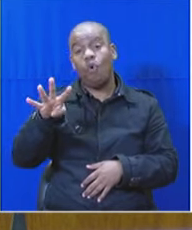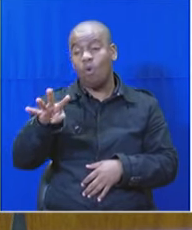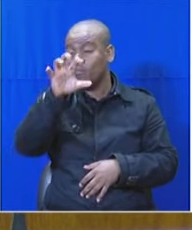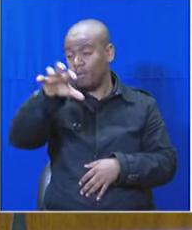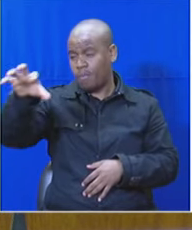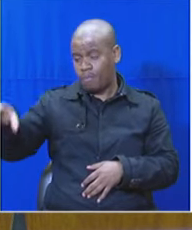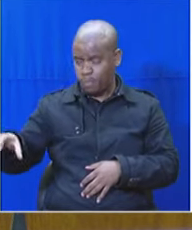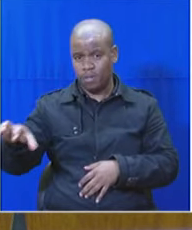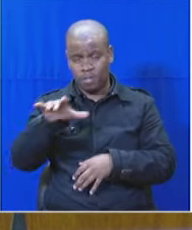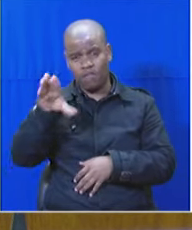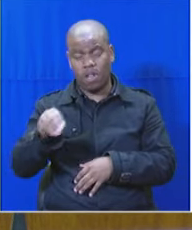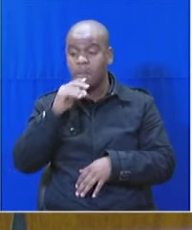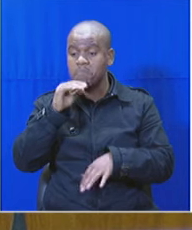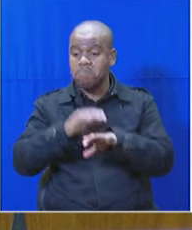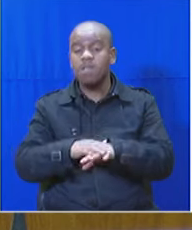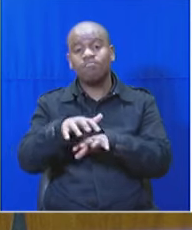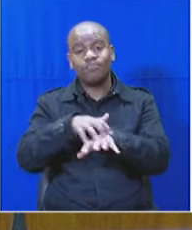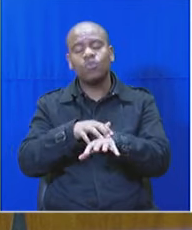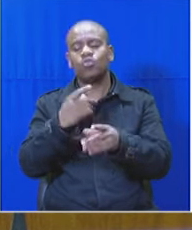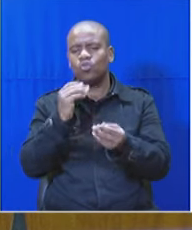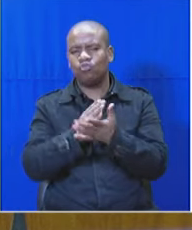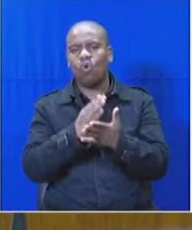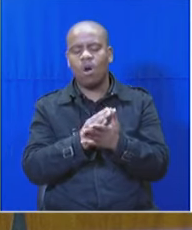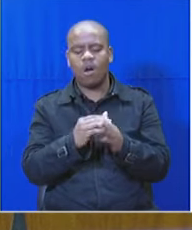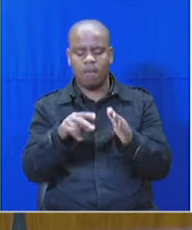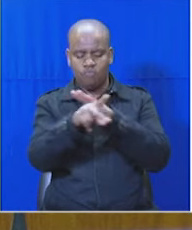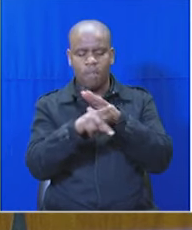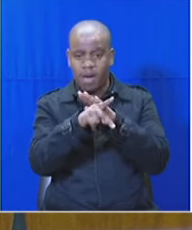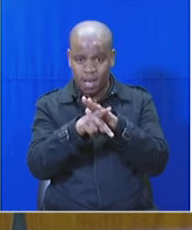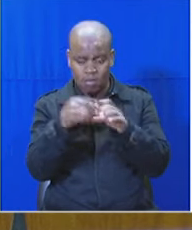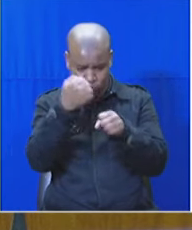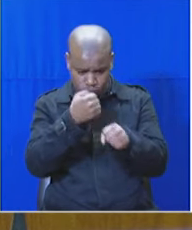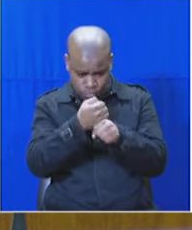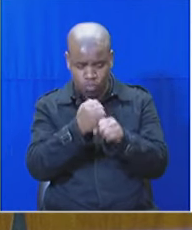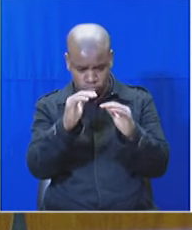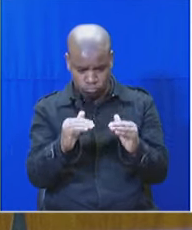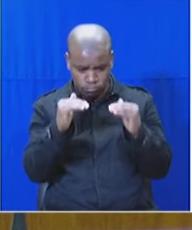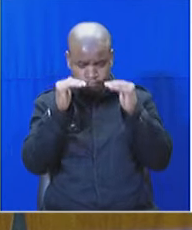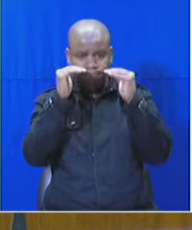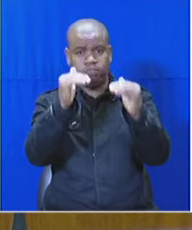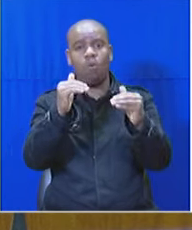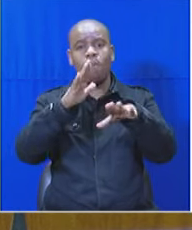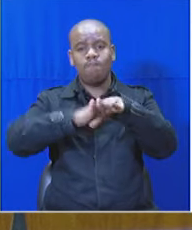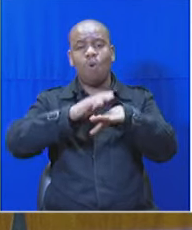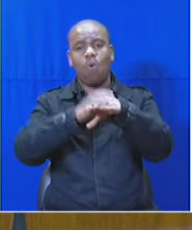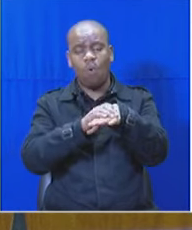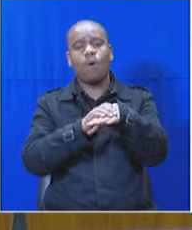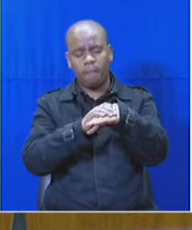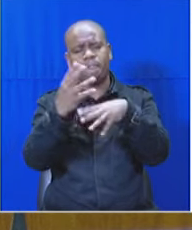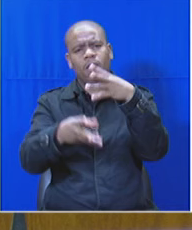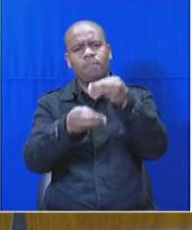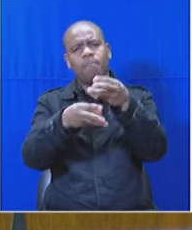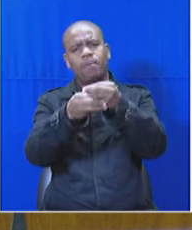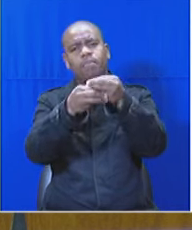will essentially ensure development from primary production through the processing and value adding, while at